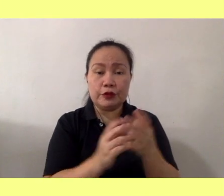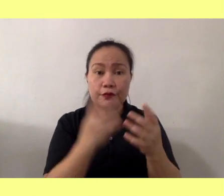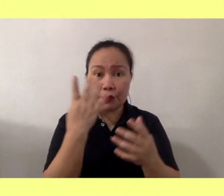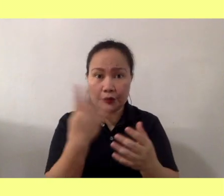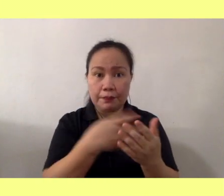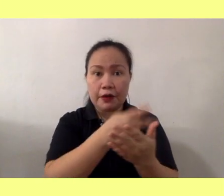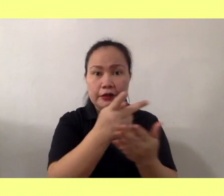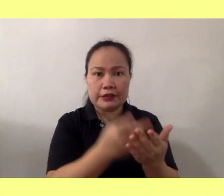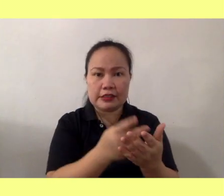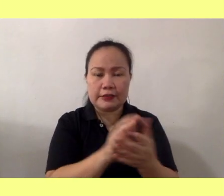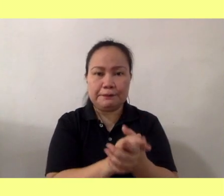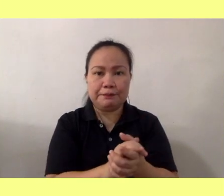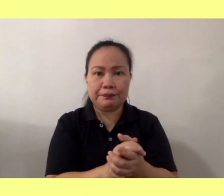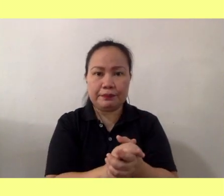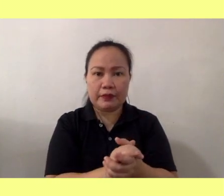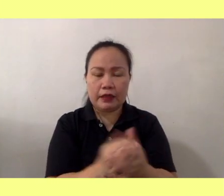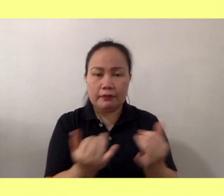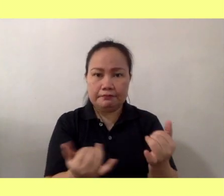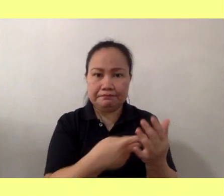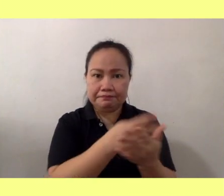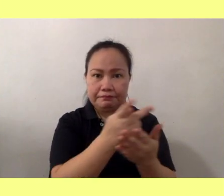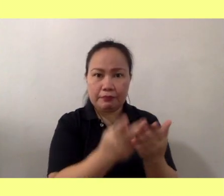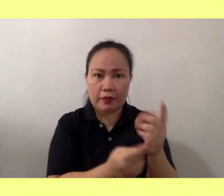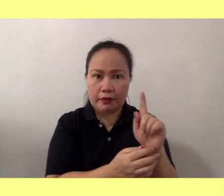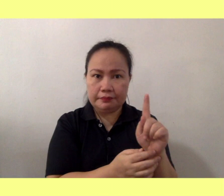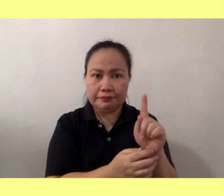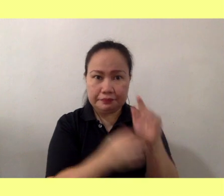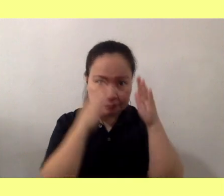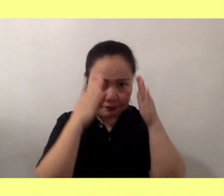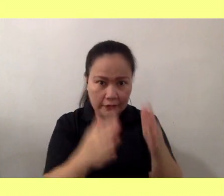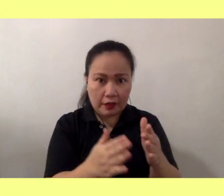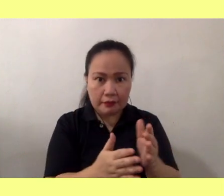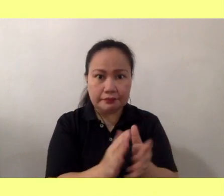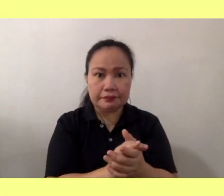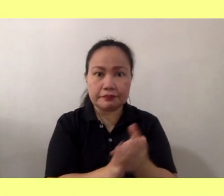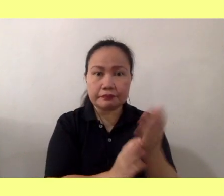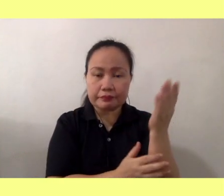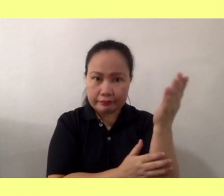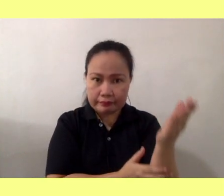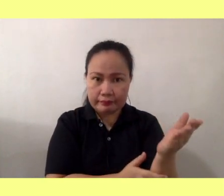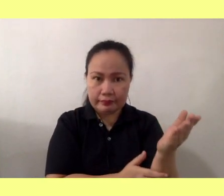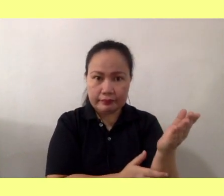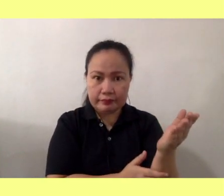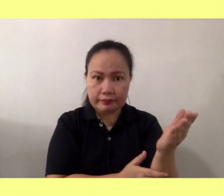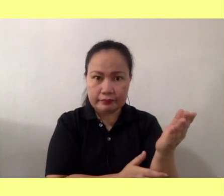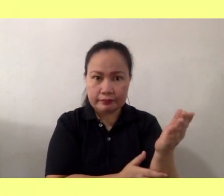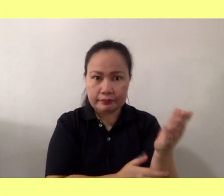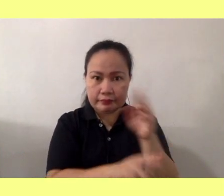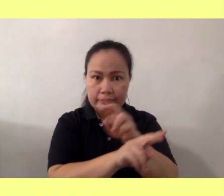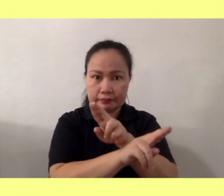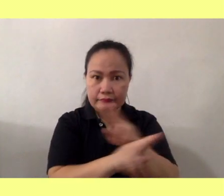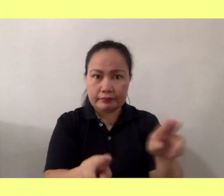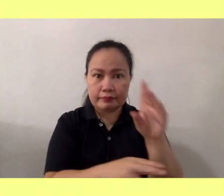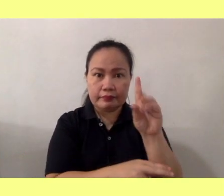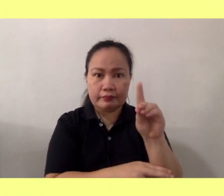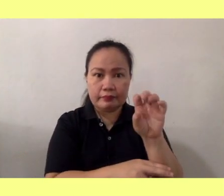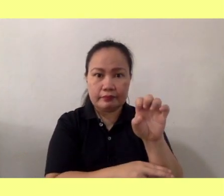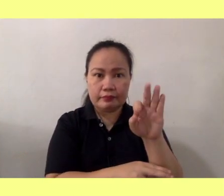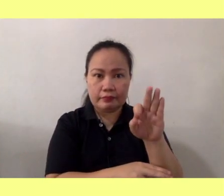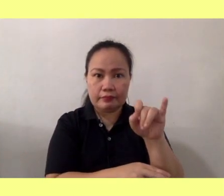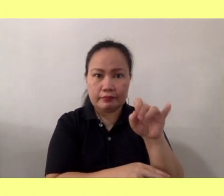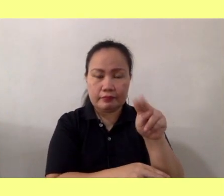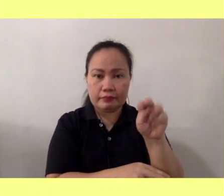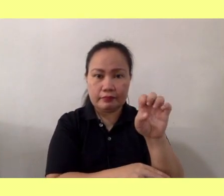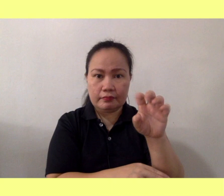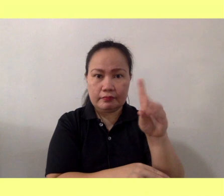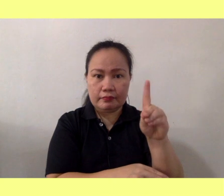Now, so sa part 1 po ng ating video, ang focus po natin ay undefined terms, kung saan i-discuss natin